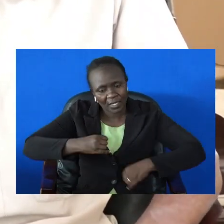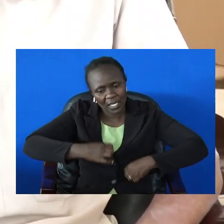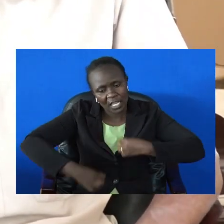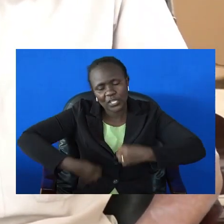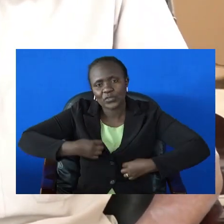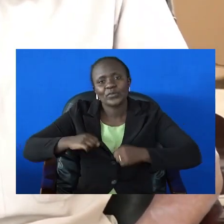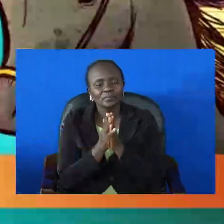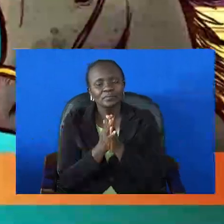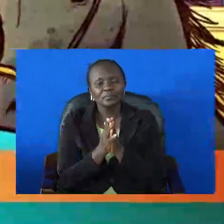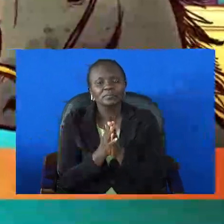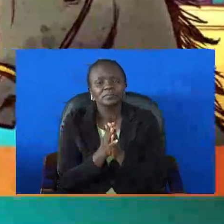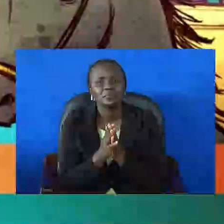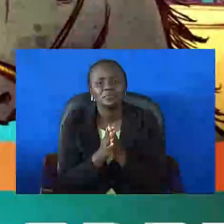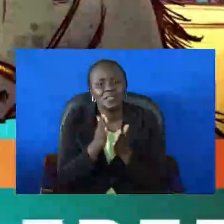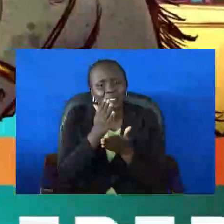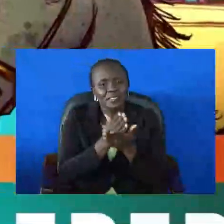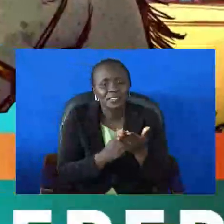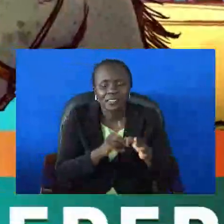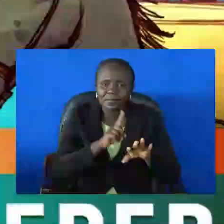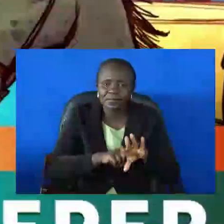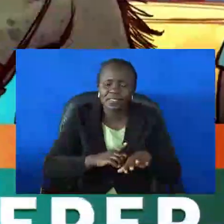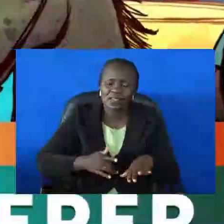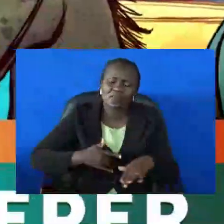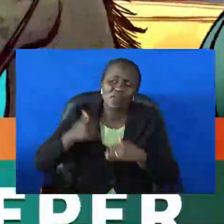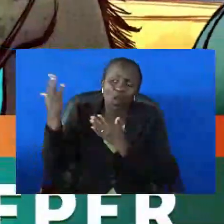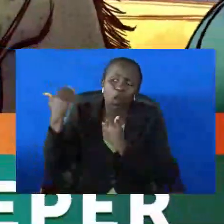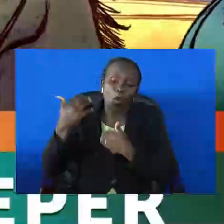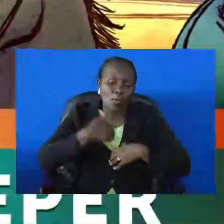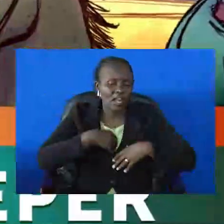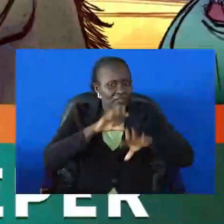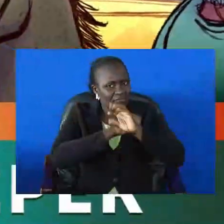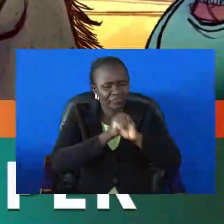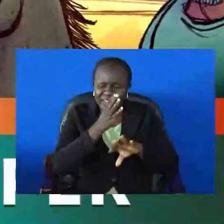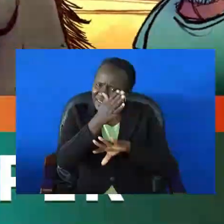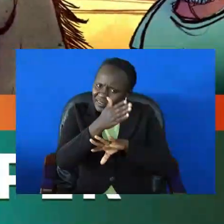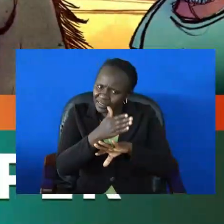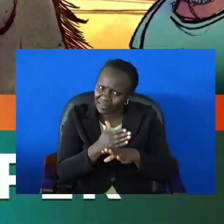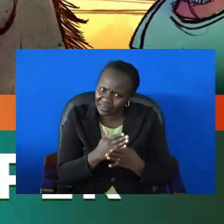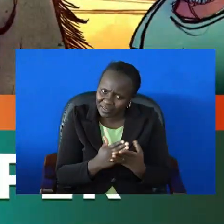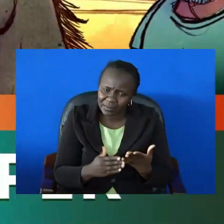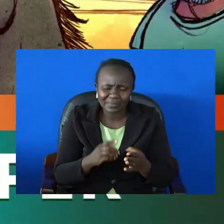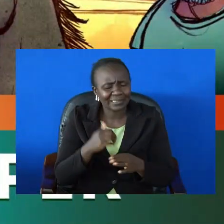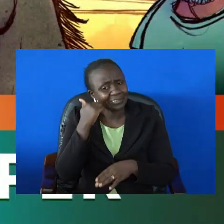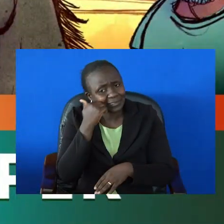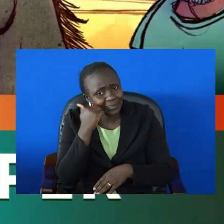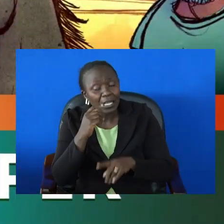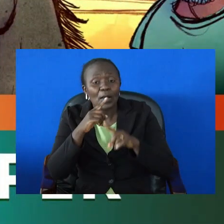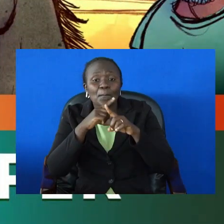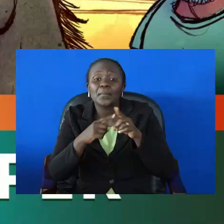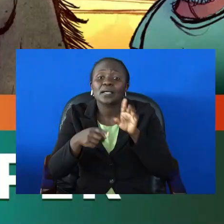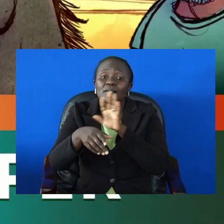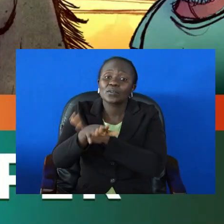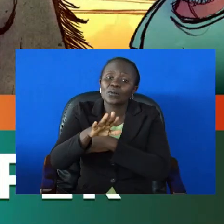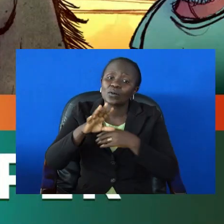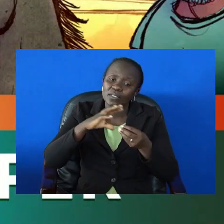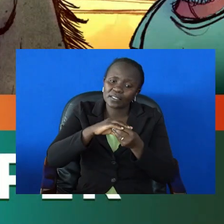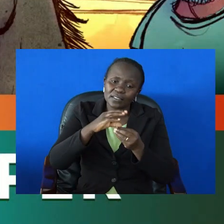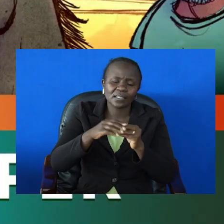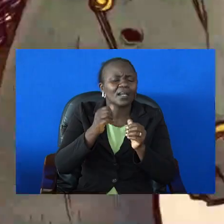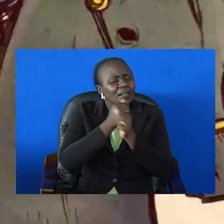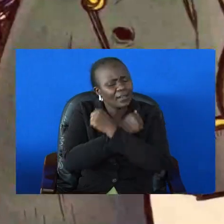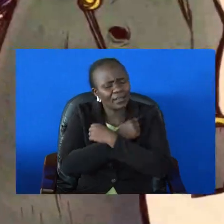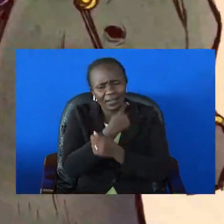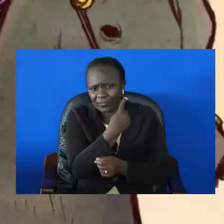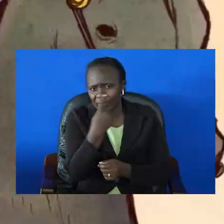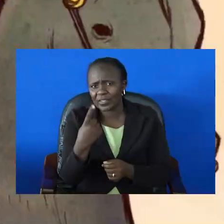together, okay? Sometimes we can feel hopeless, and sometimes we can feel very sick. But God created all of us and loves each